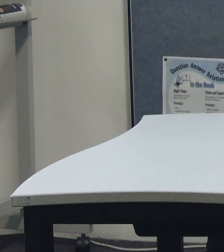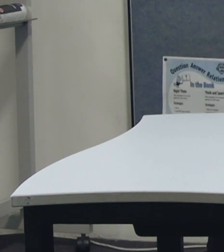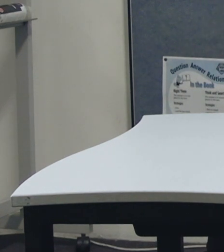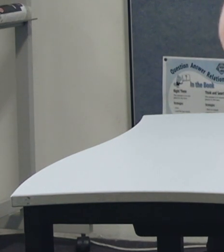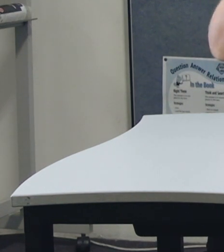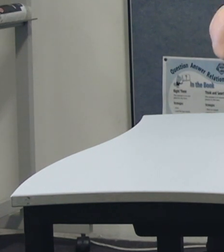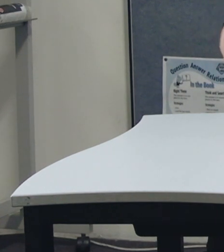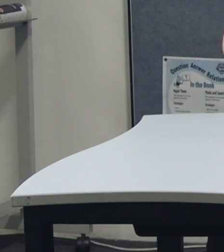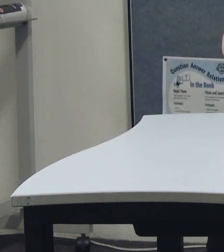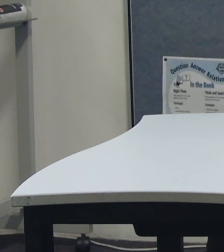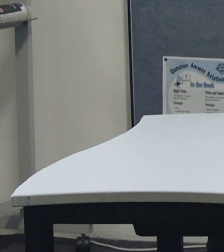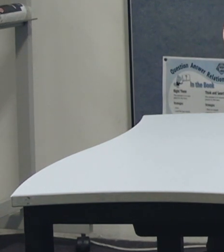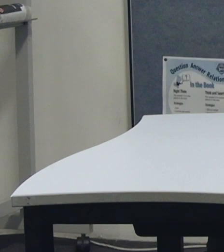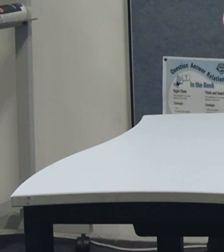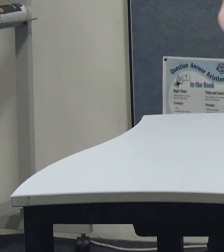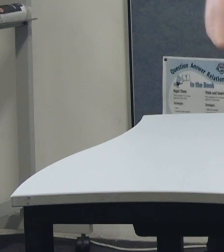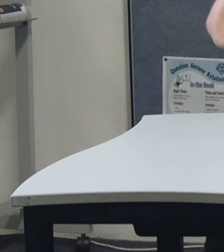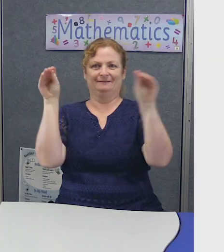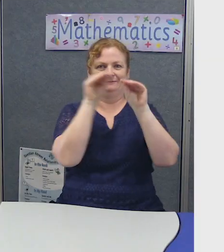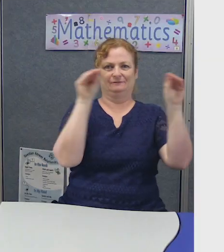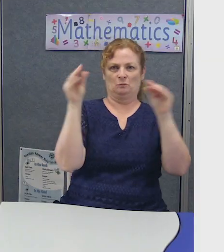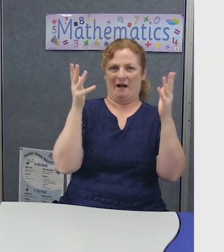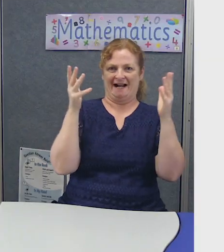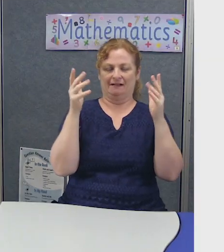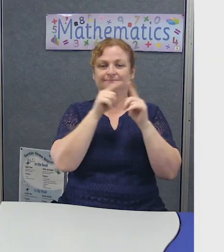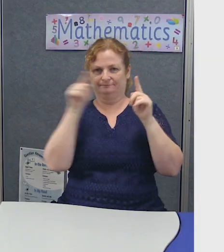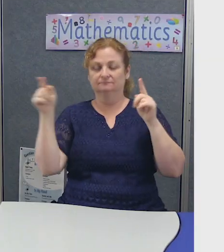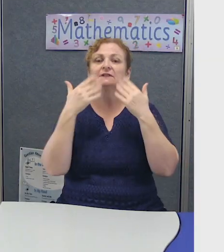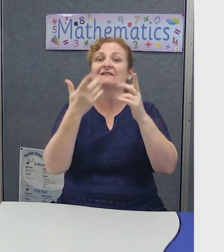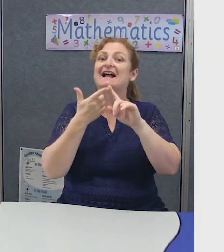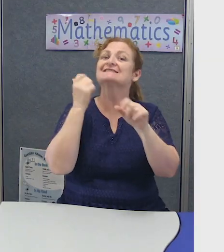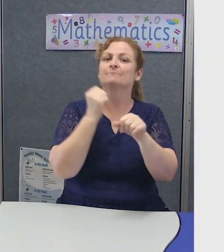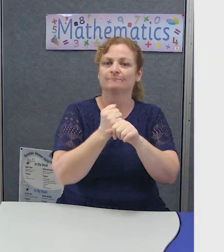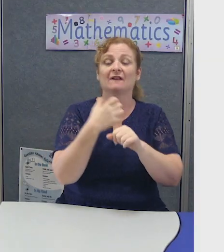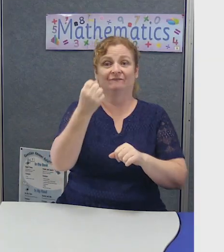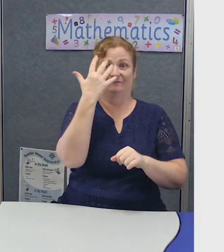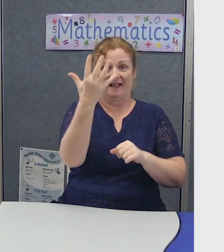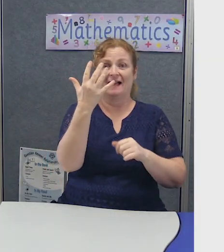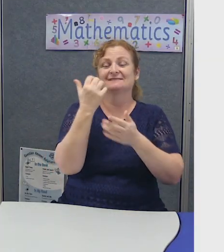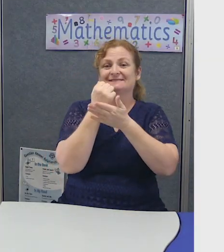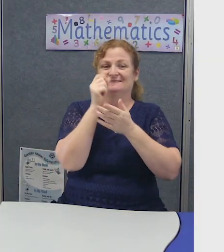number. For example, in the five-digit number